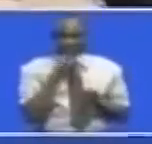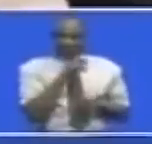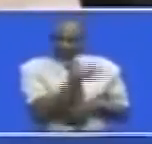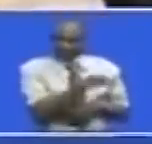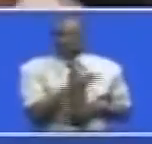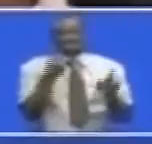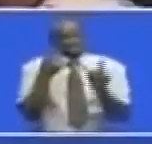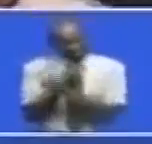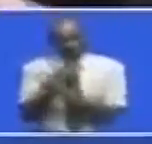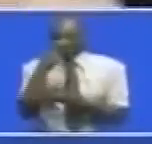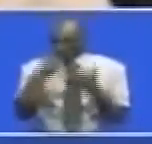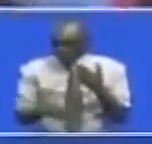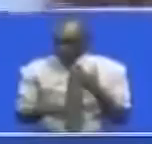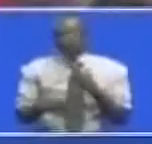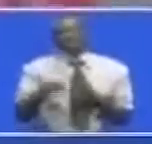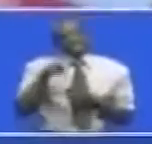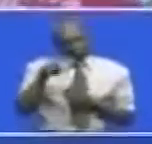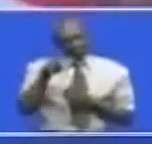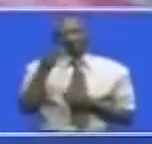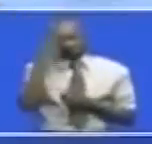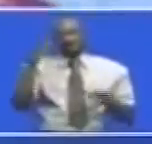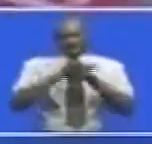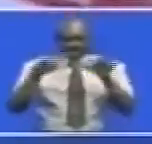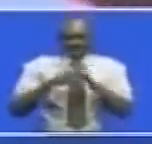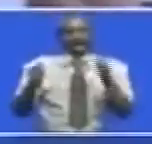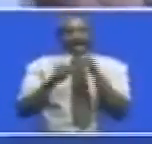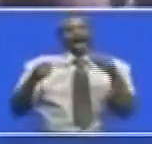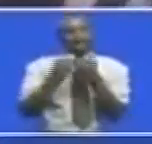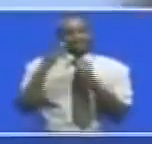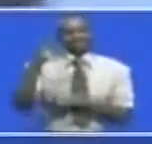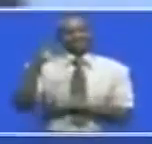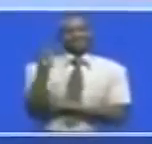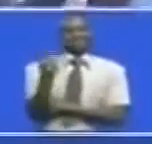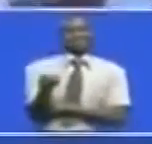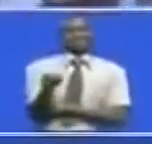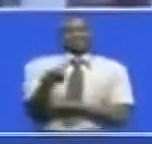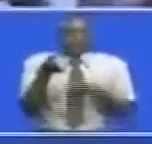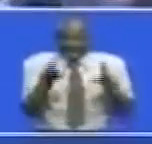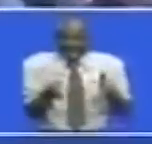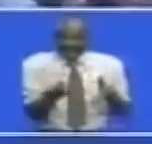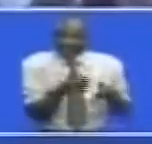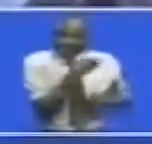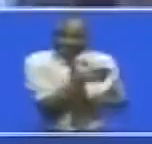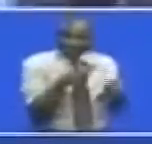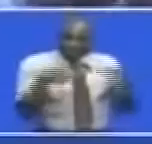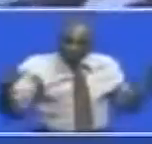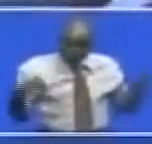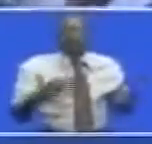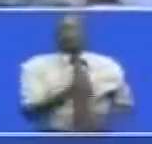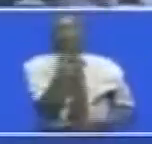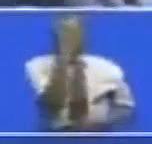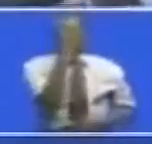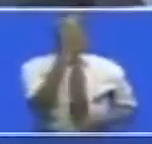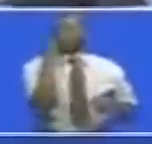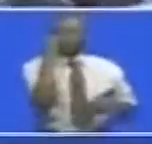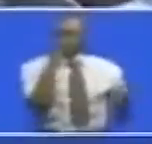jumped ship, citing choking CCM kitchen politics. And today the opposition coalition comprises of four political parties under the banner Umoja wa Katiba